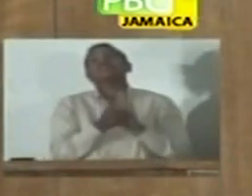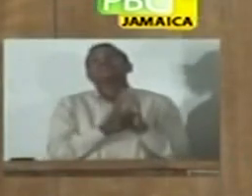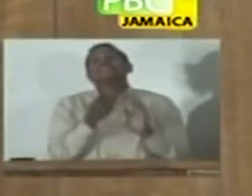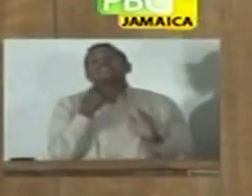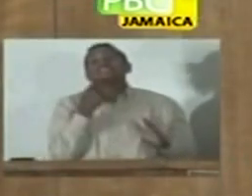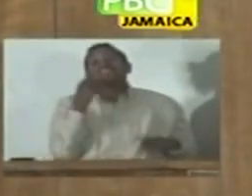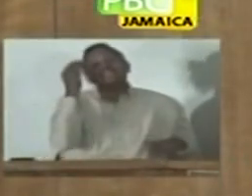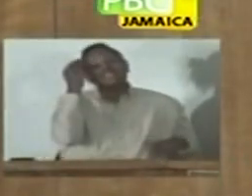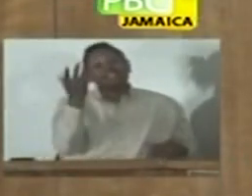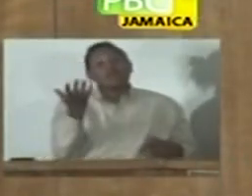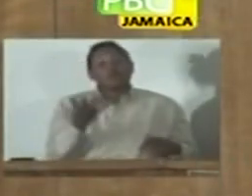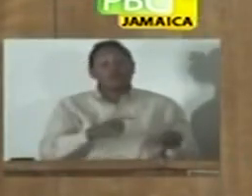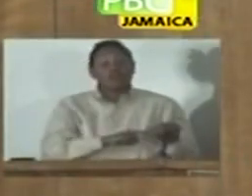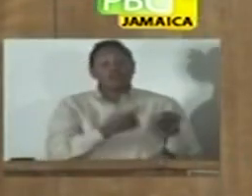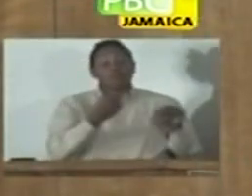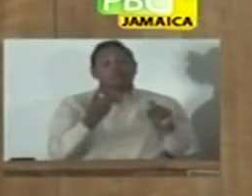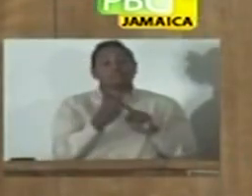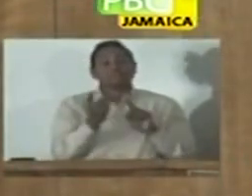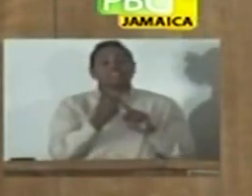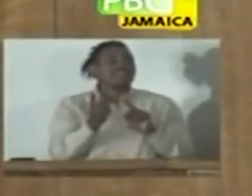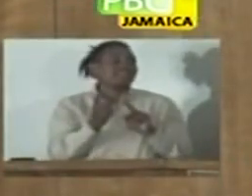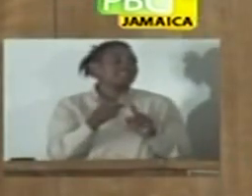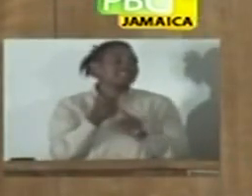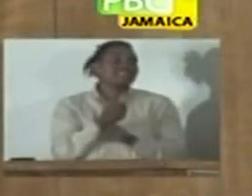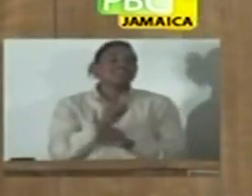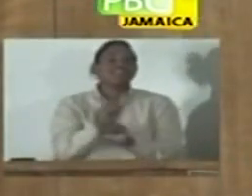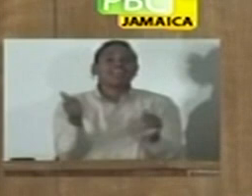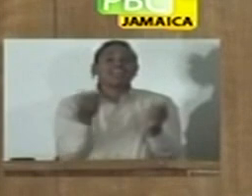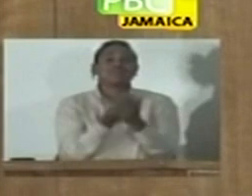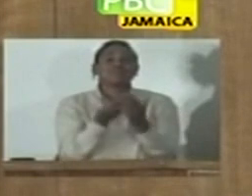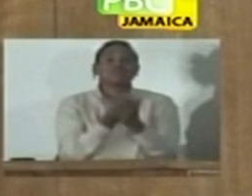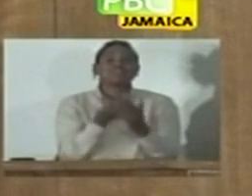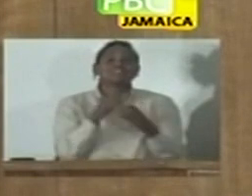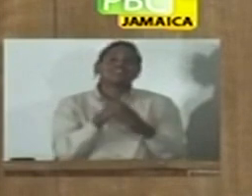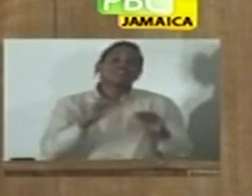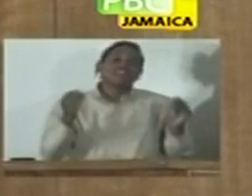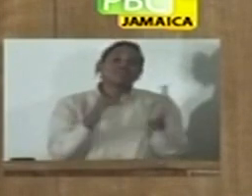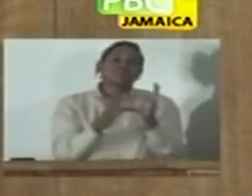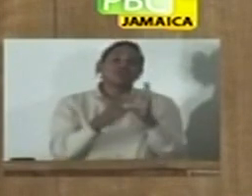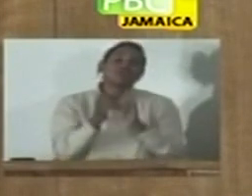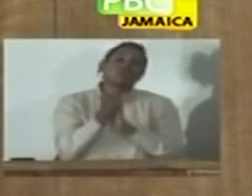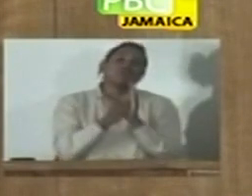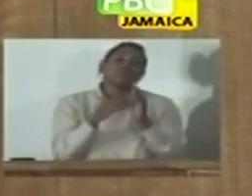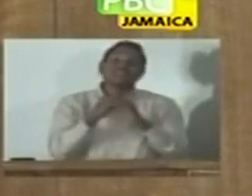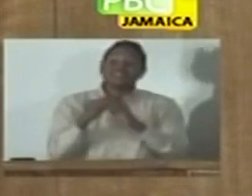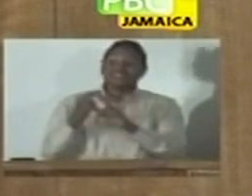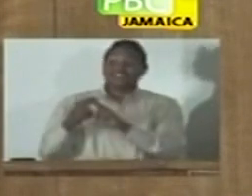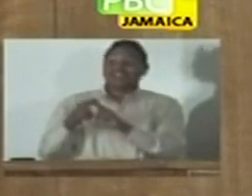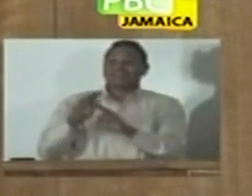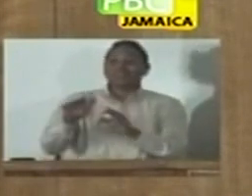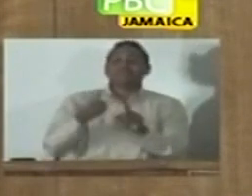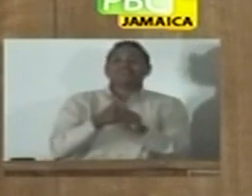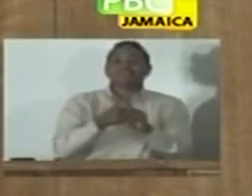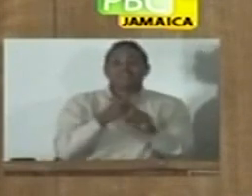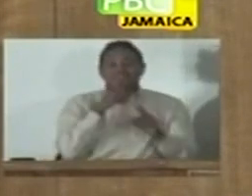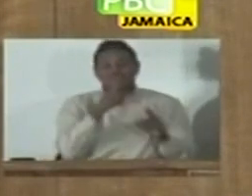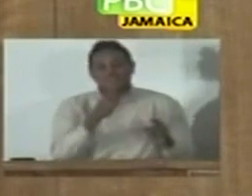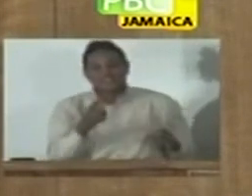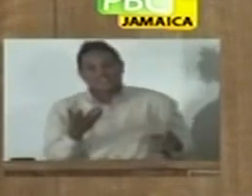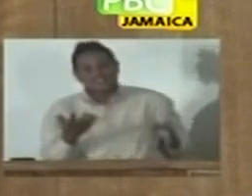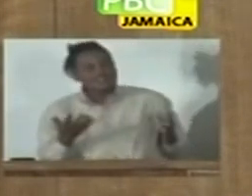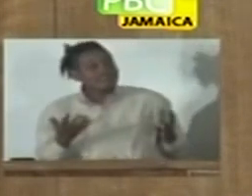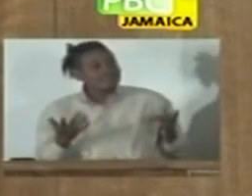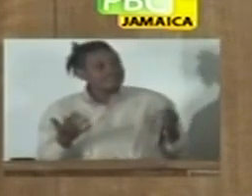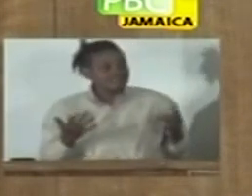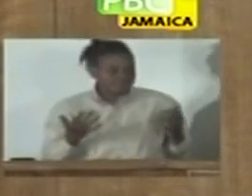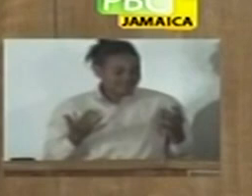the commencement date, any monies held in any bank account in the name of or standing to the credit of